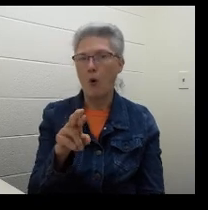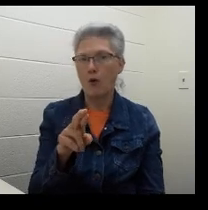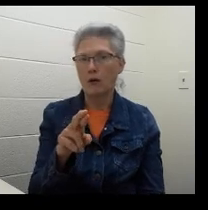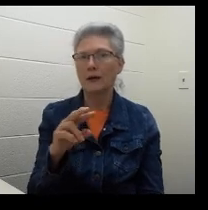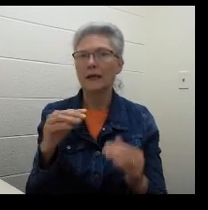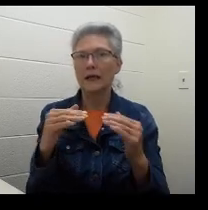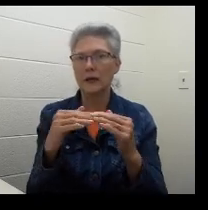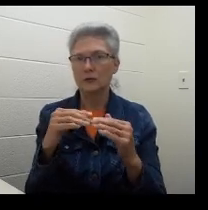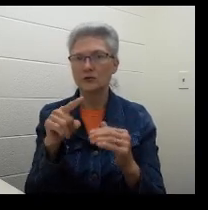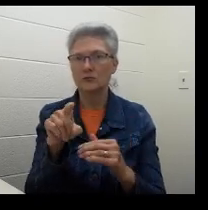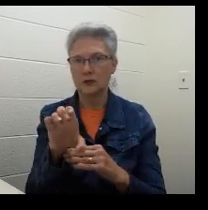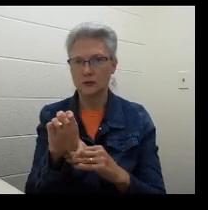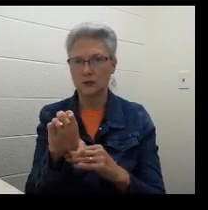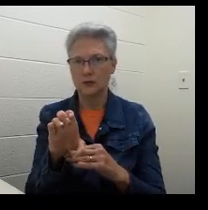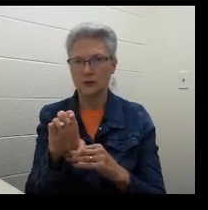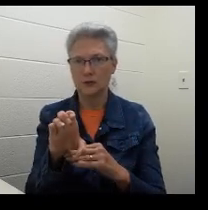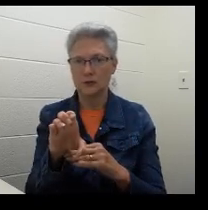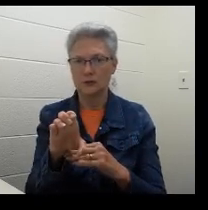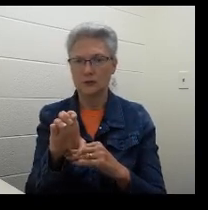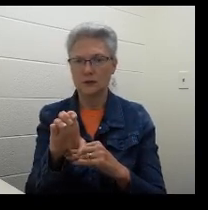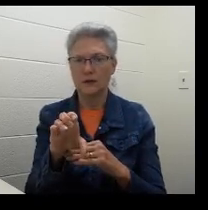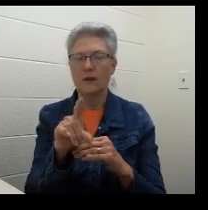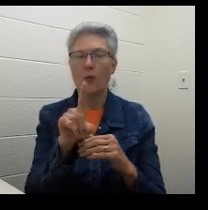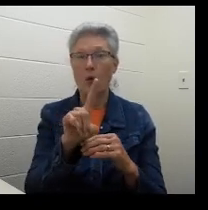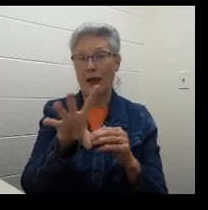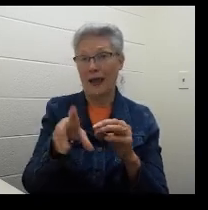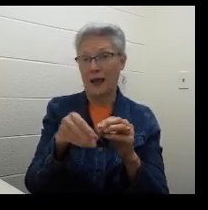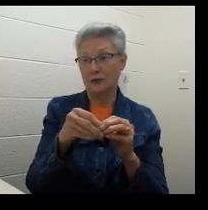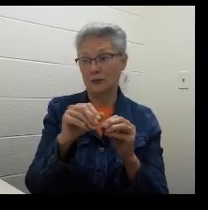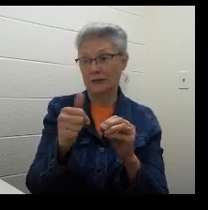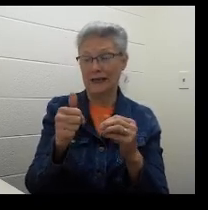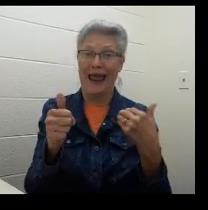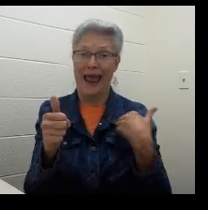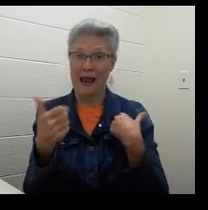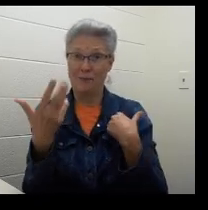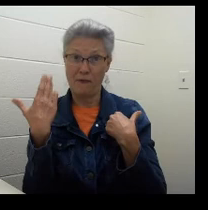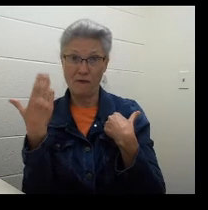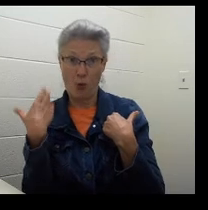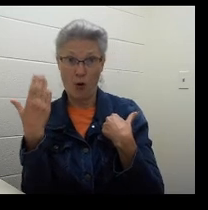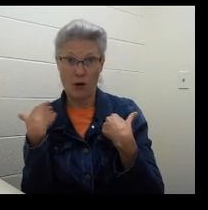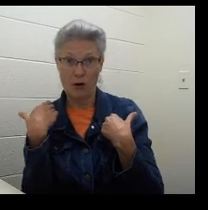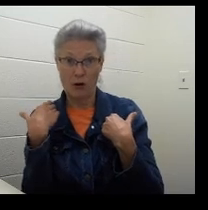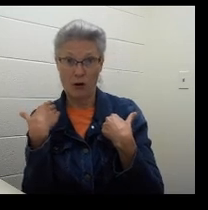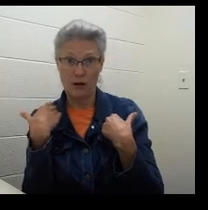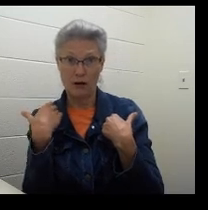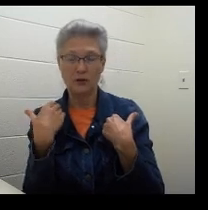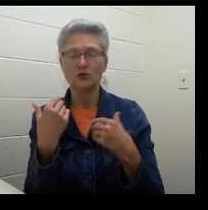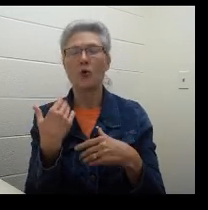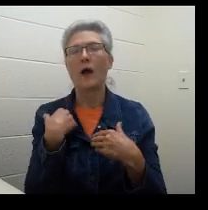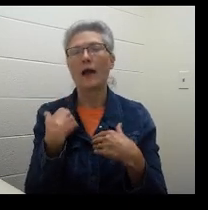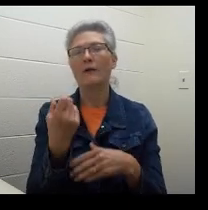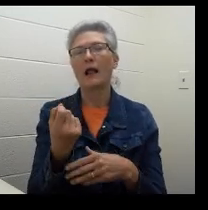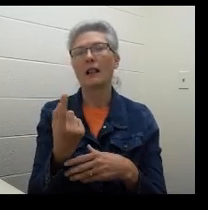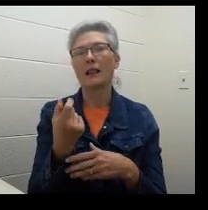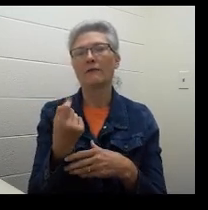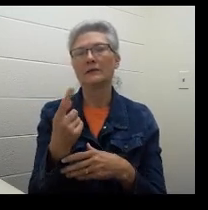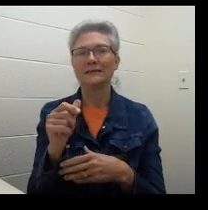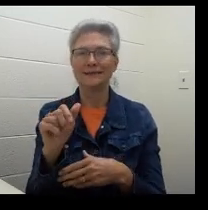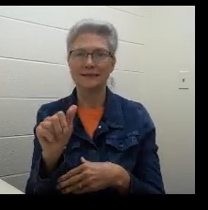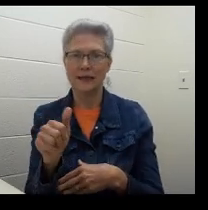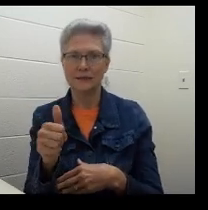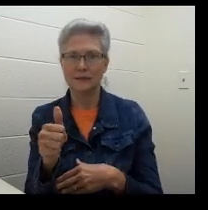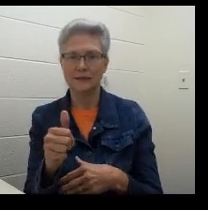100. And then I have one extra 10 from the place value that was already there.